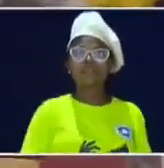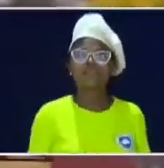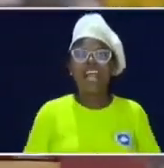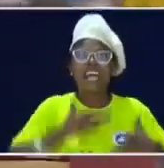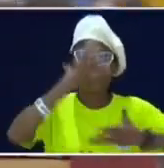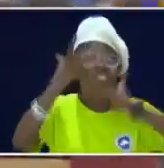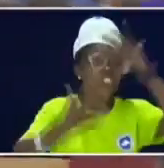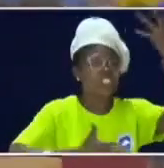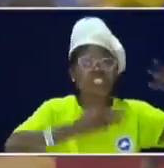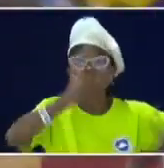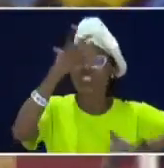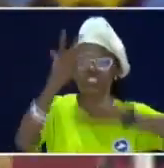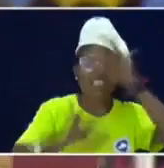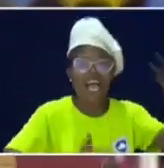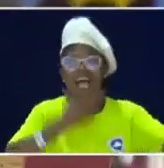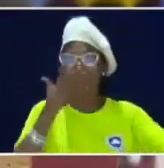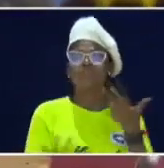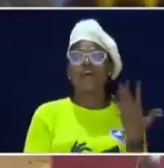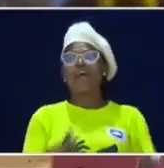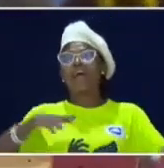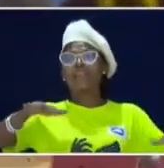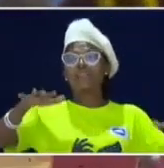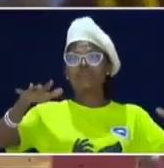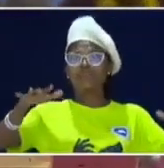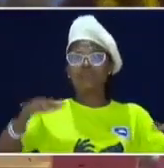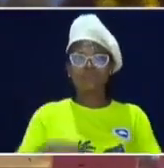Shout fire.